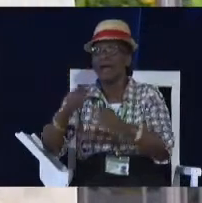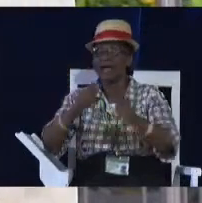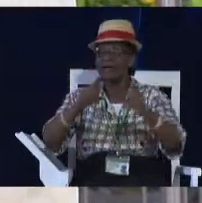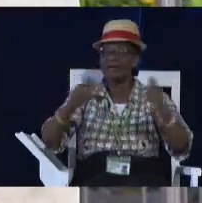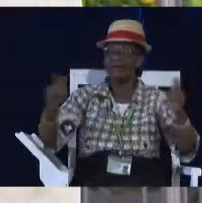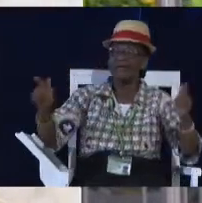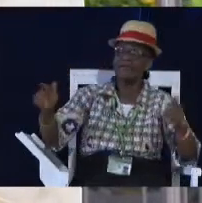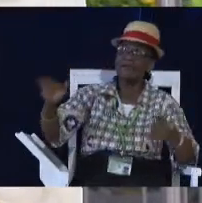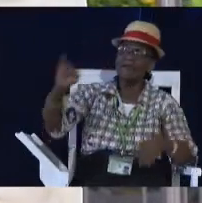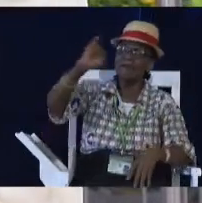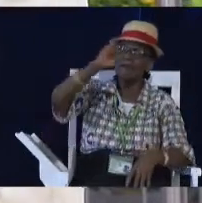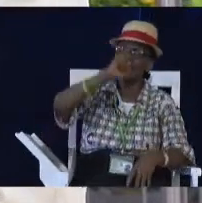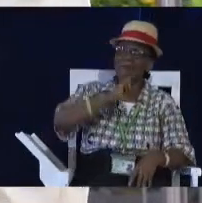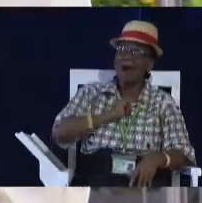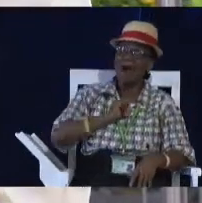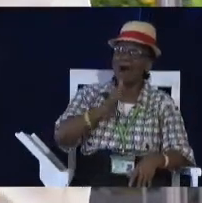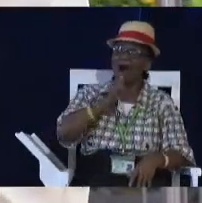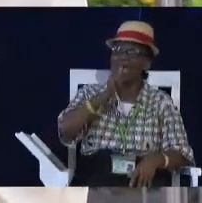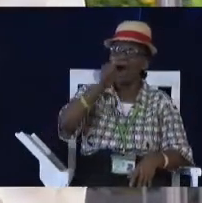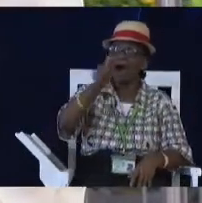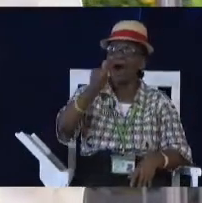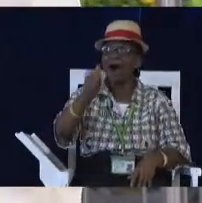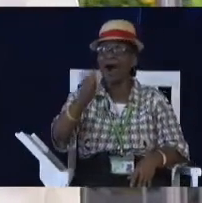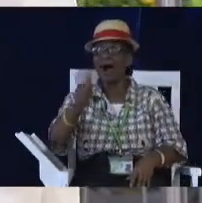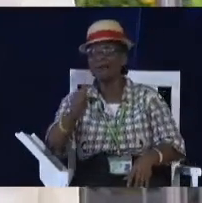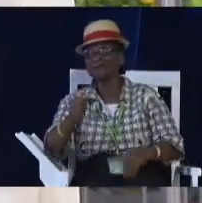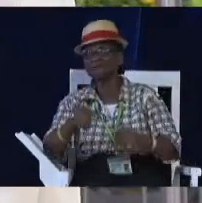God, the great I